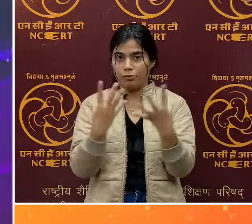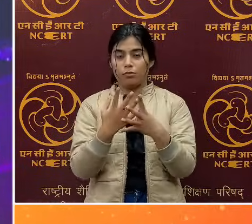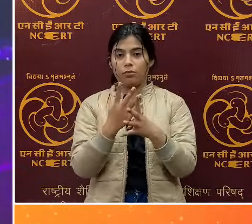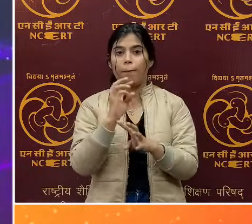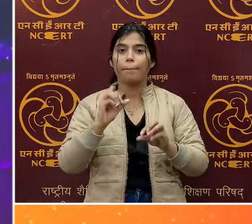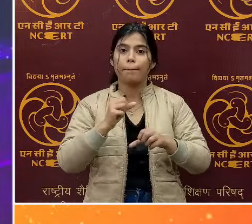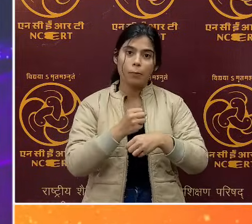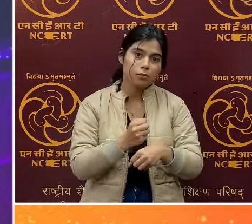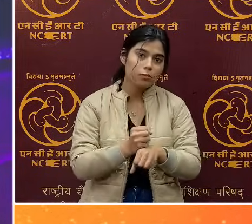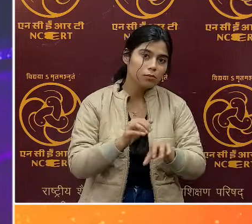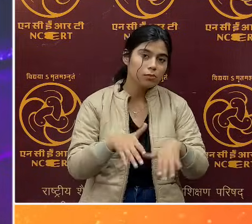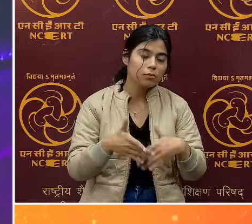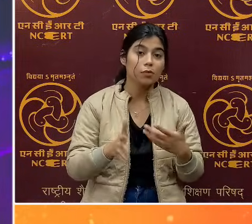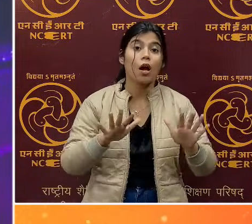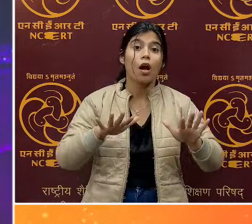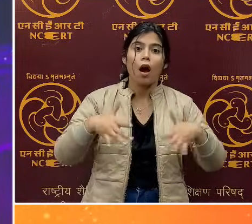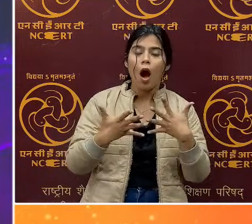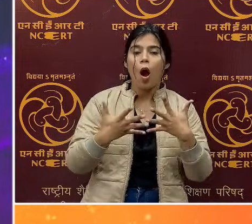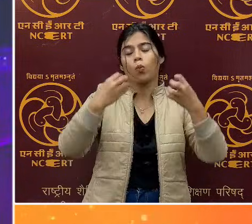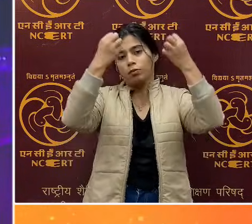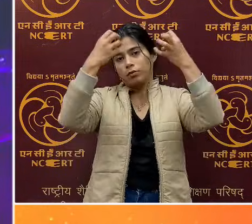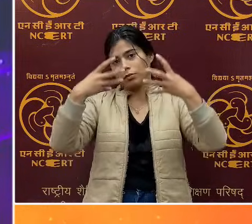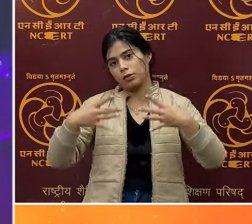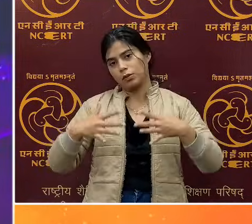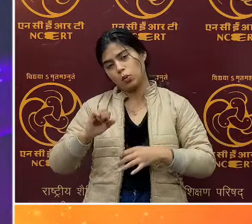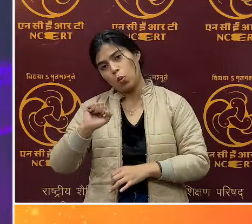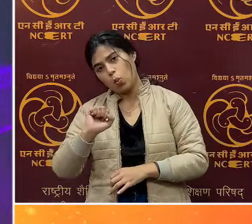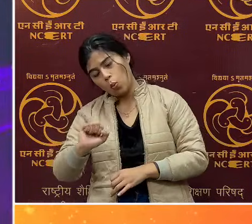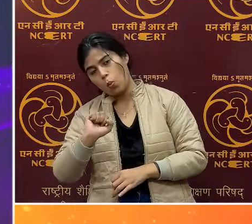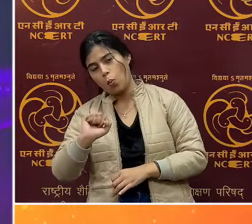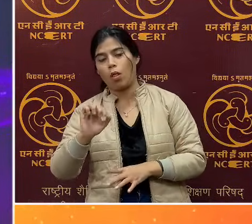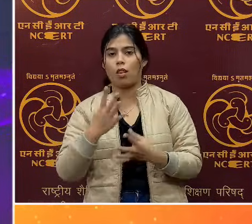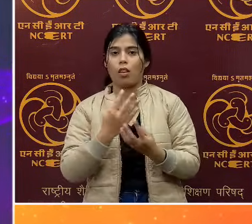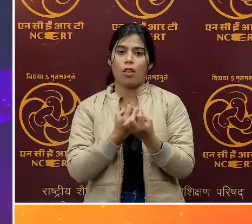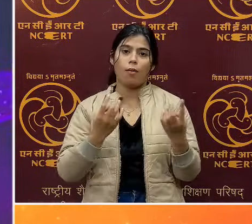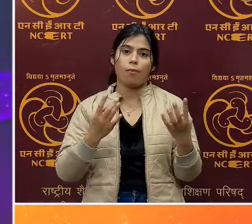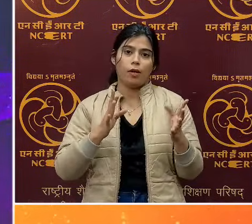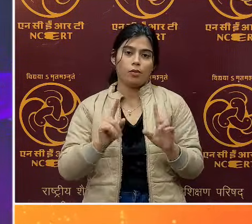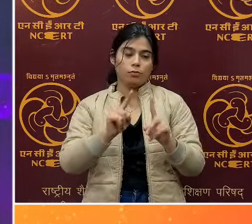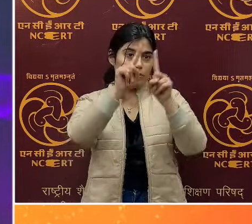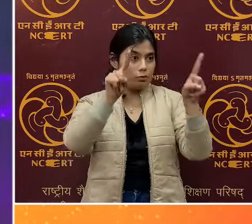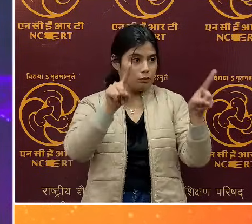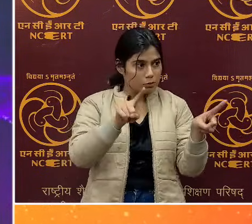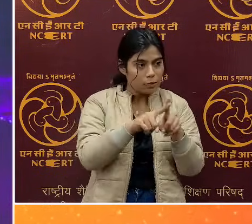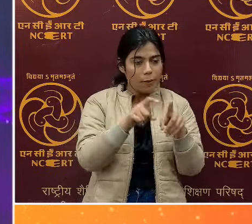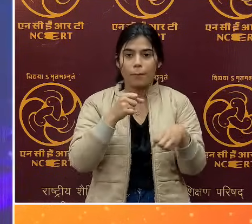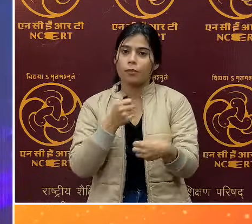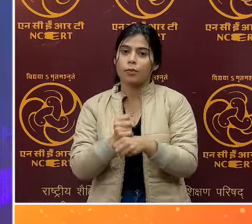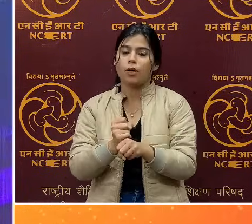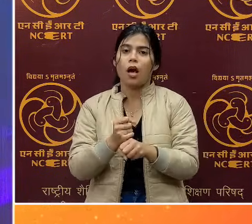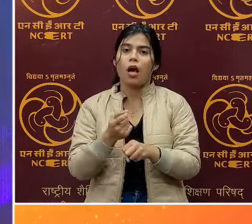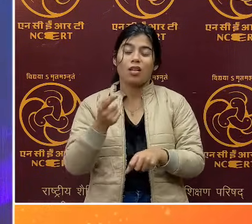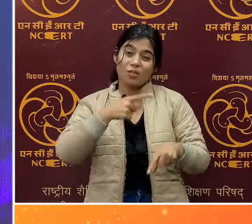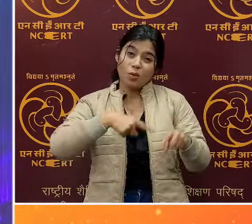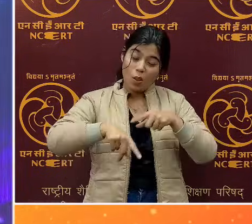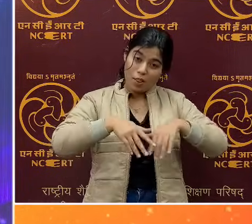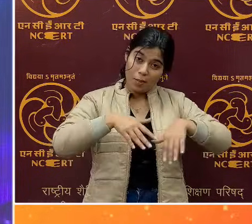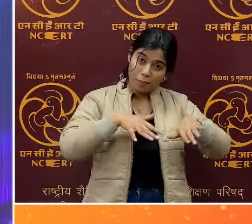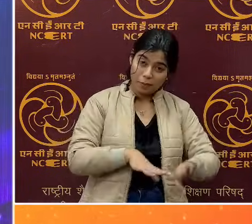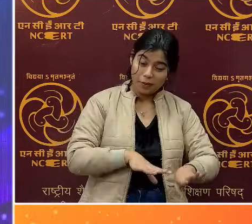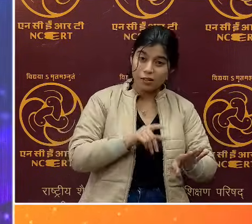degree. Fine, so this is how you can calculate on your own what will be the number of image getting formed. Now based on this, we